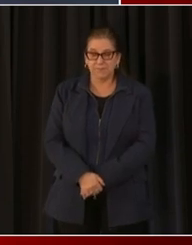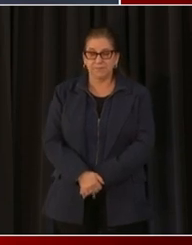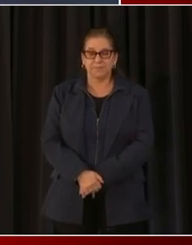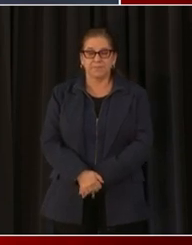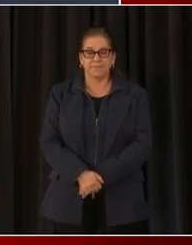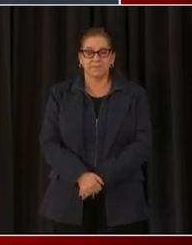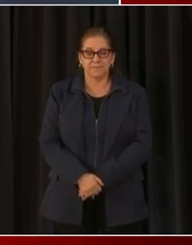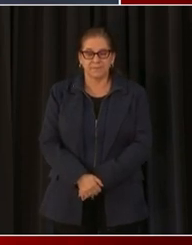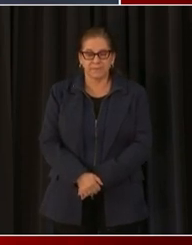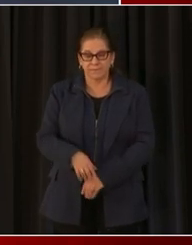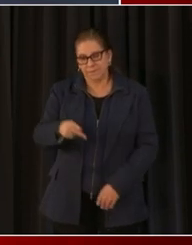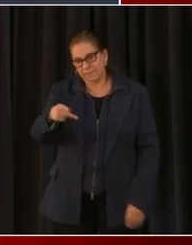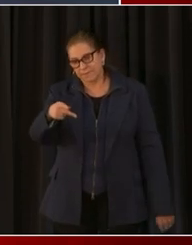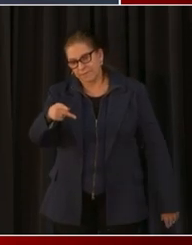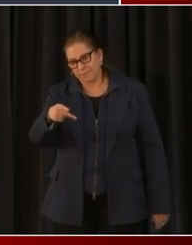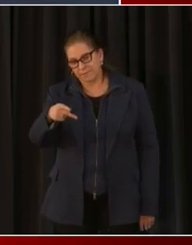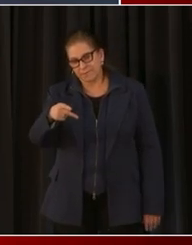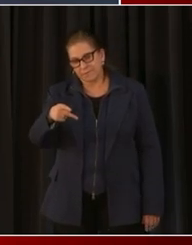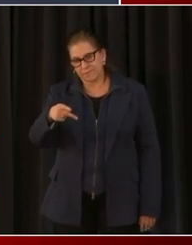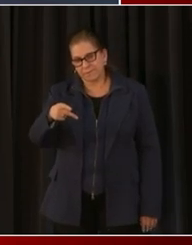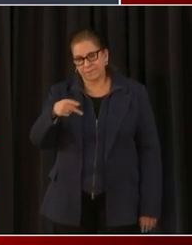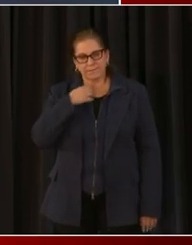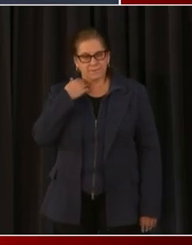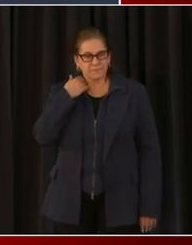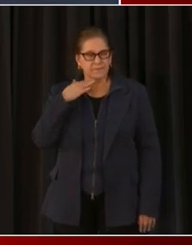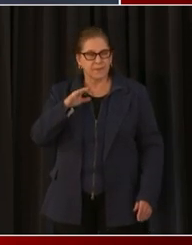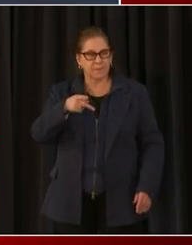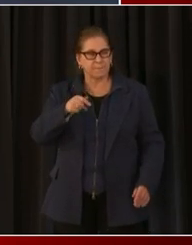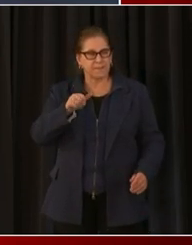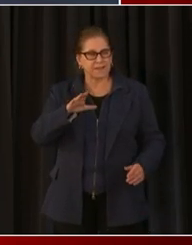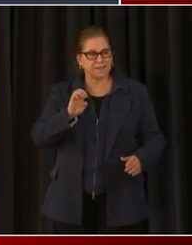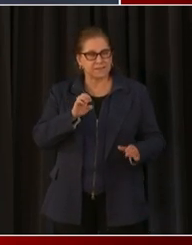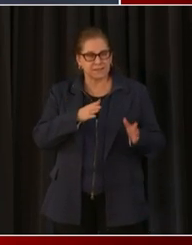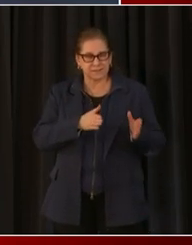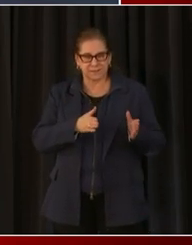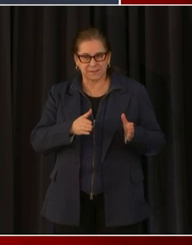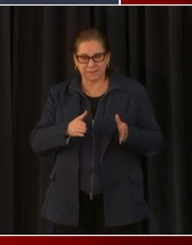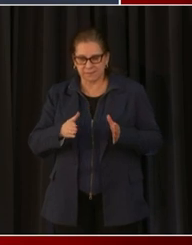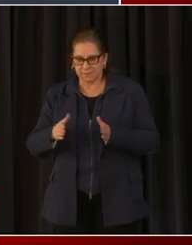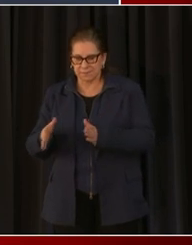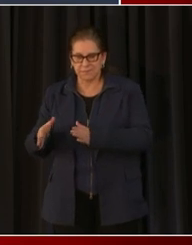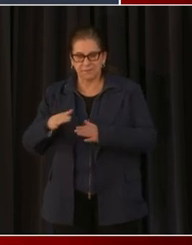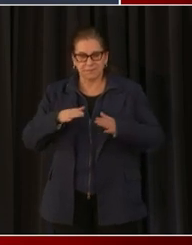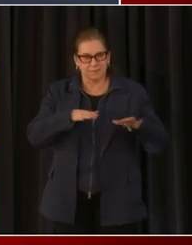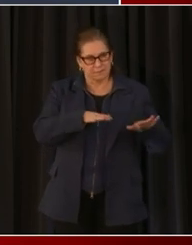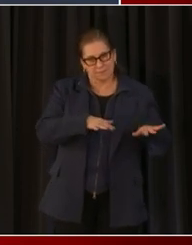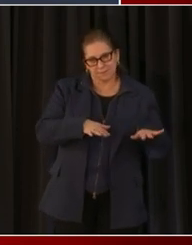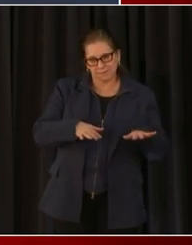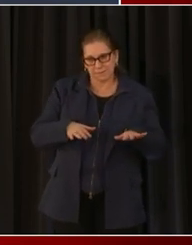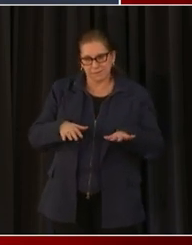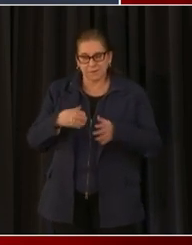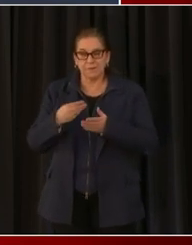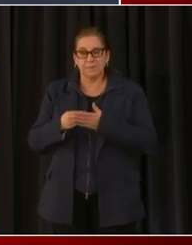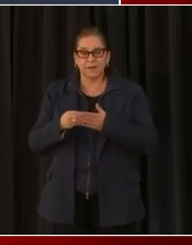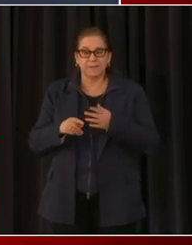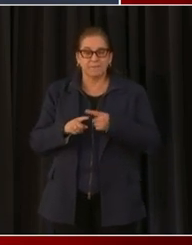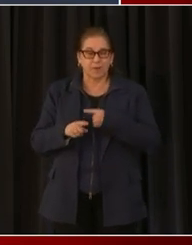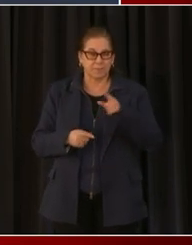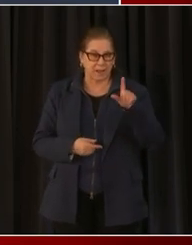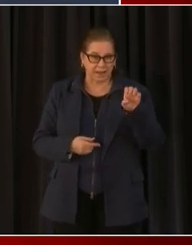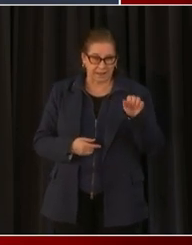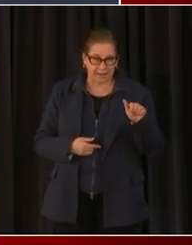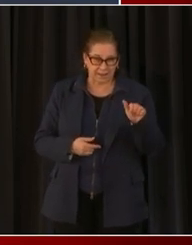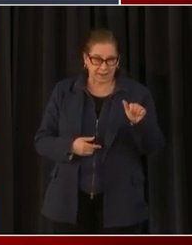our summer programming, for example, is supported by our local funds, as we typically do each year. But that's a part of